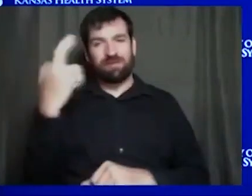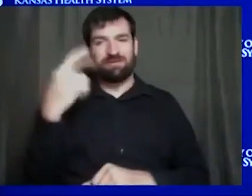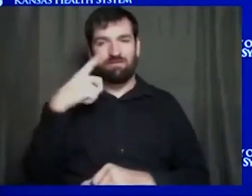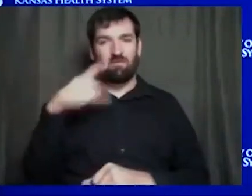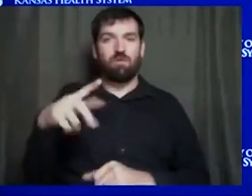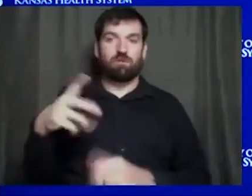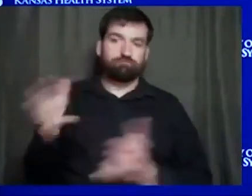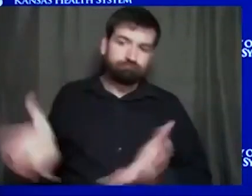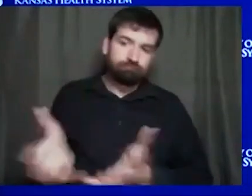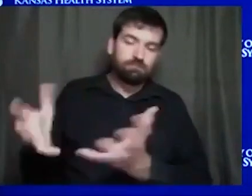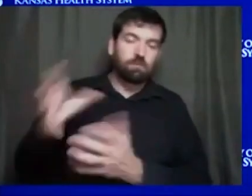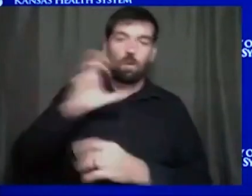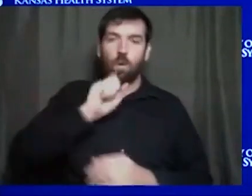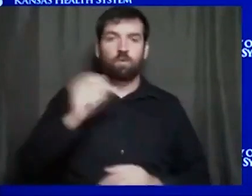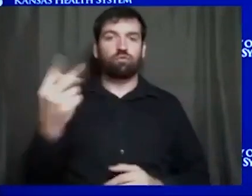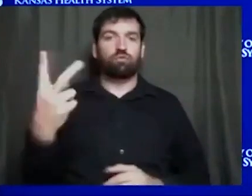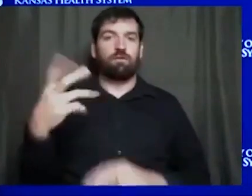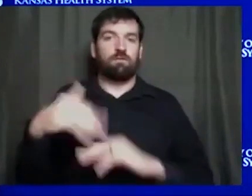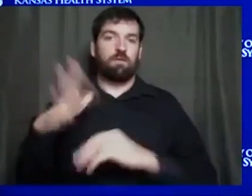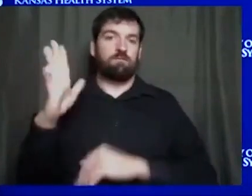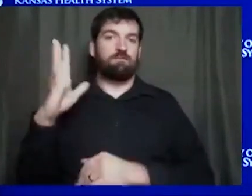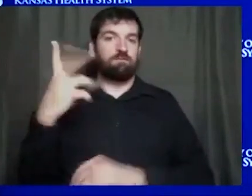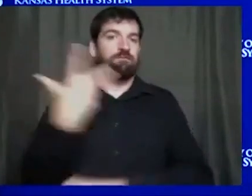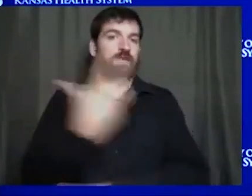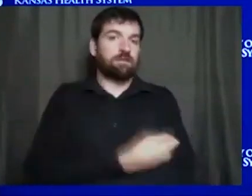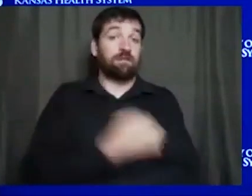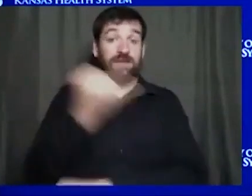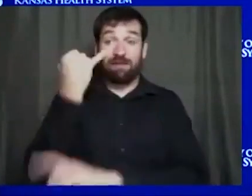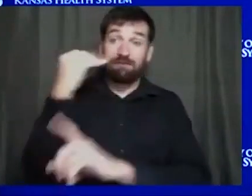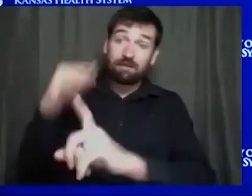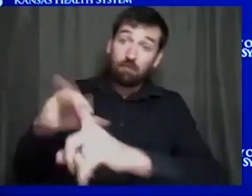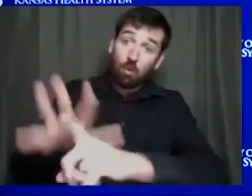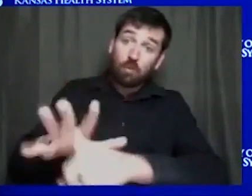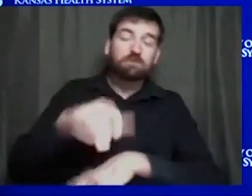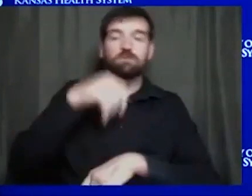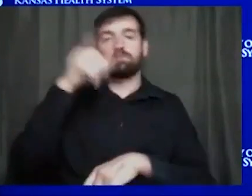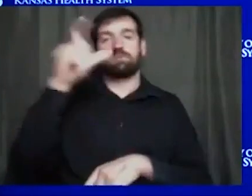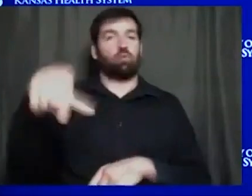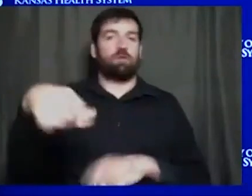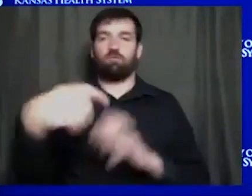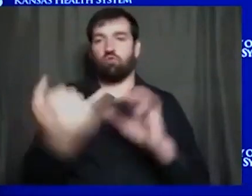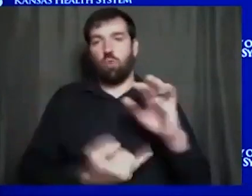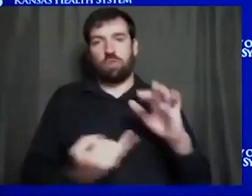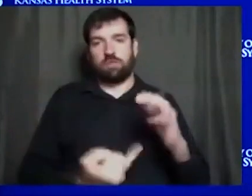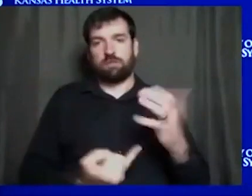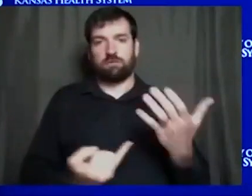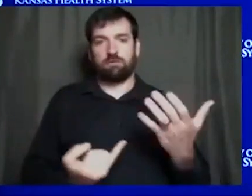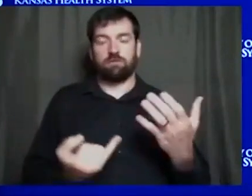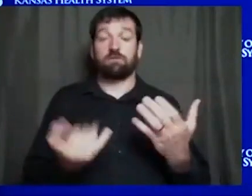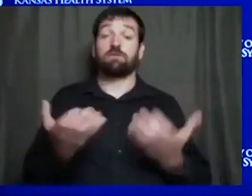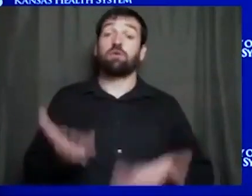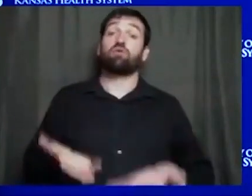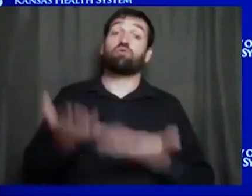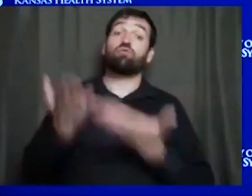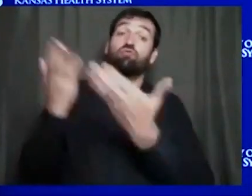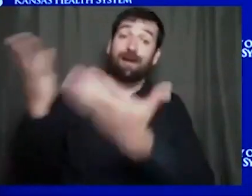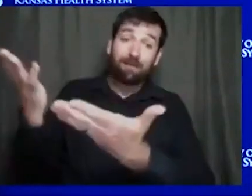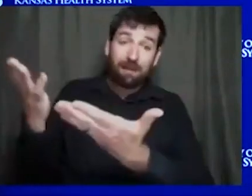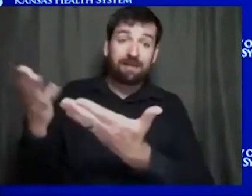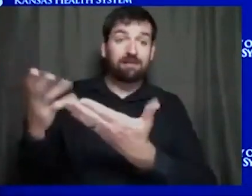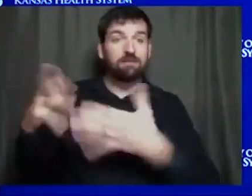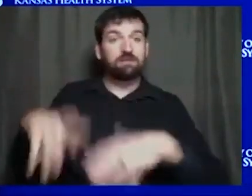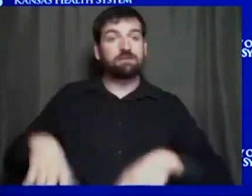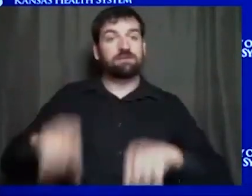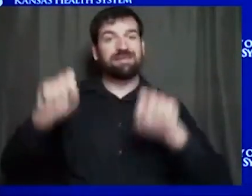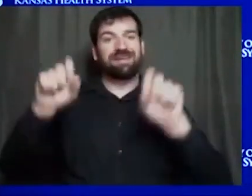above vaccinated, because if you are exposed, you don't necessarily have to quarantine. It is recommended to go get tested at 3 to 5 days